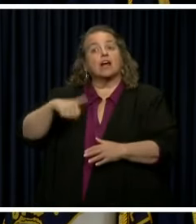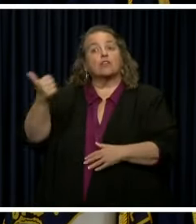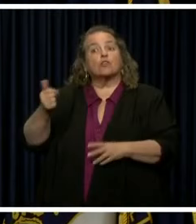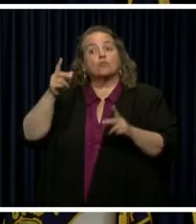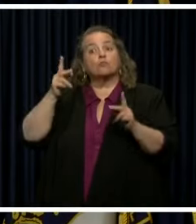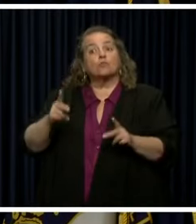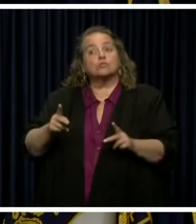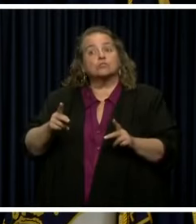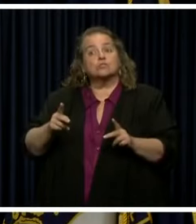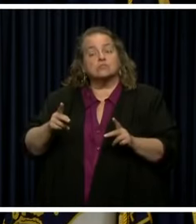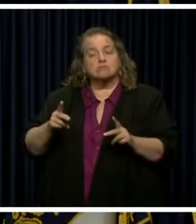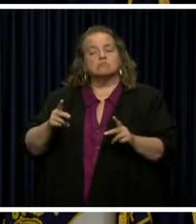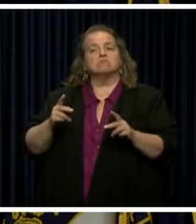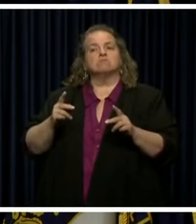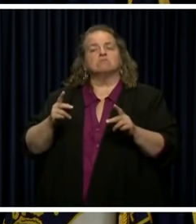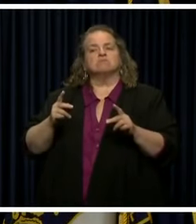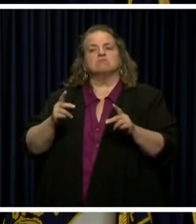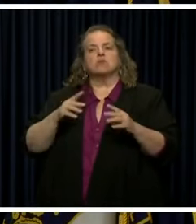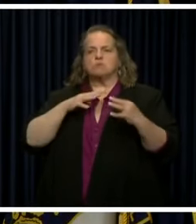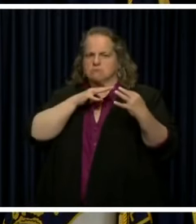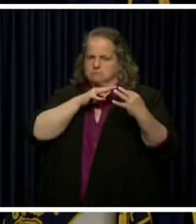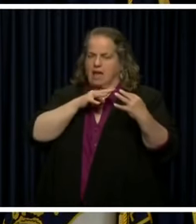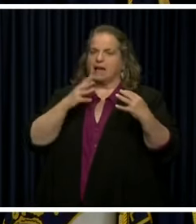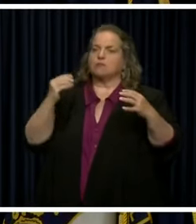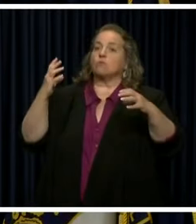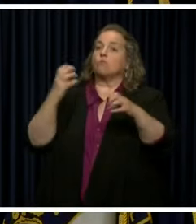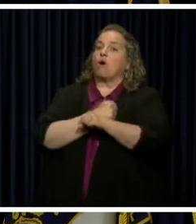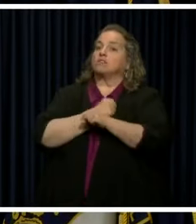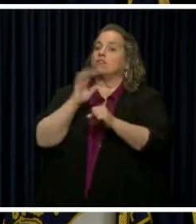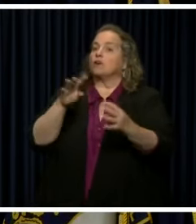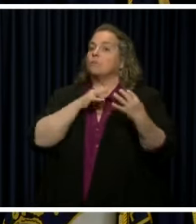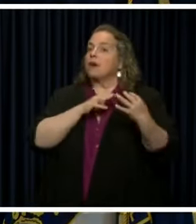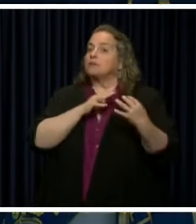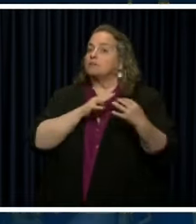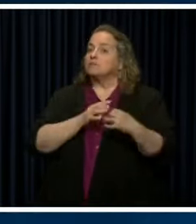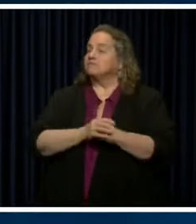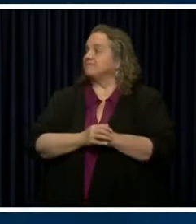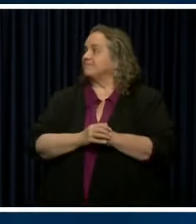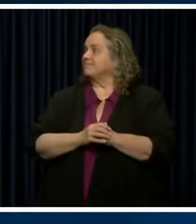has come through their battle and one that struggled to get through it.